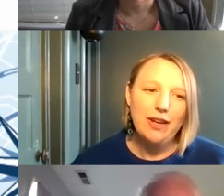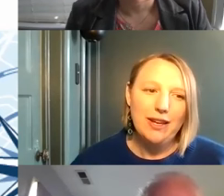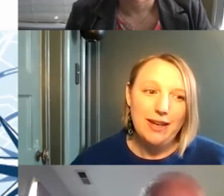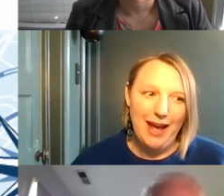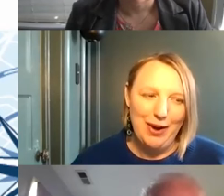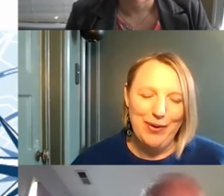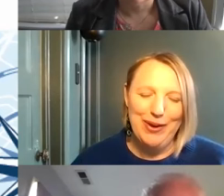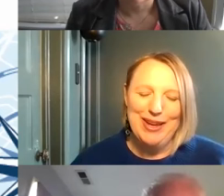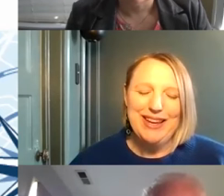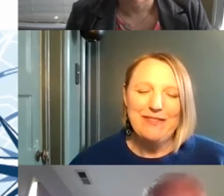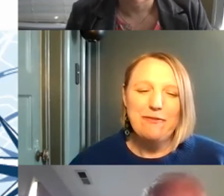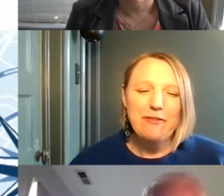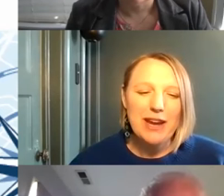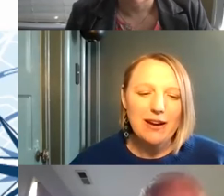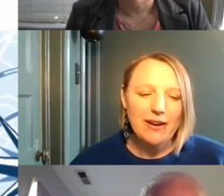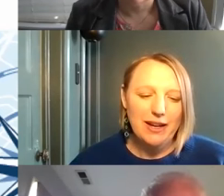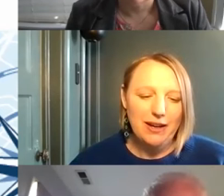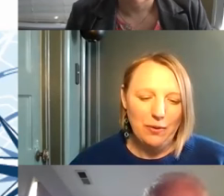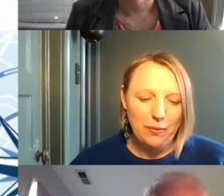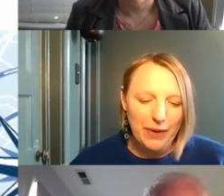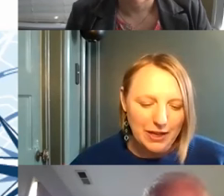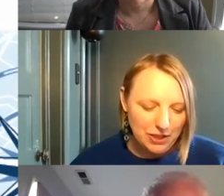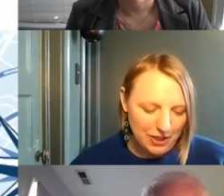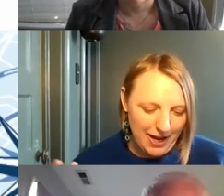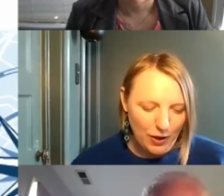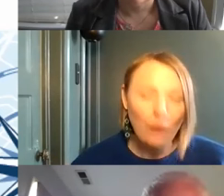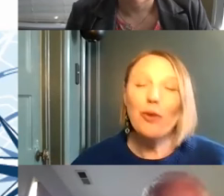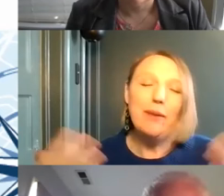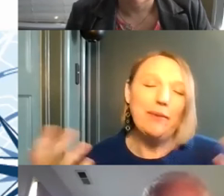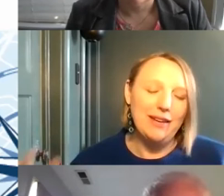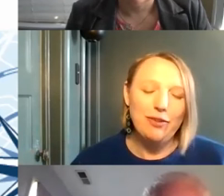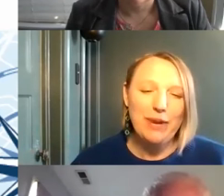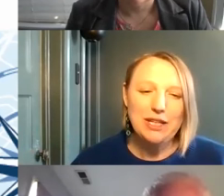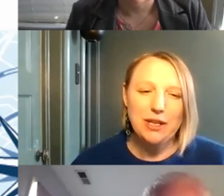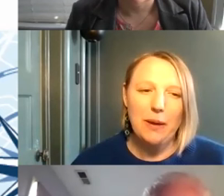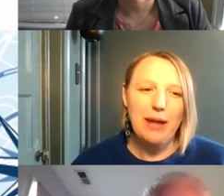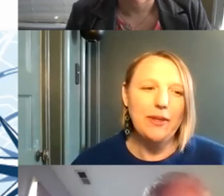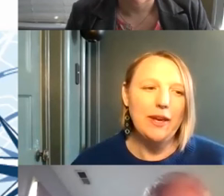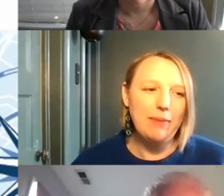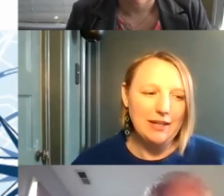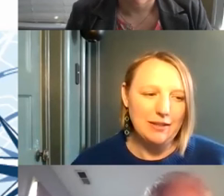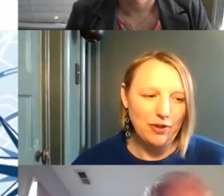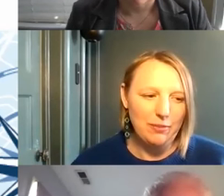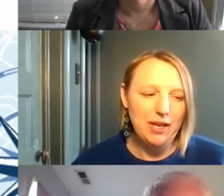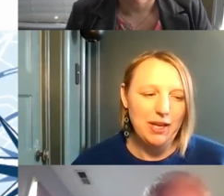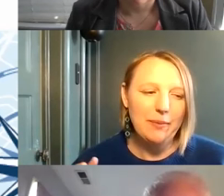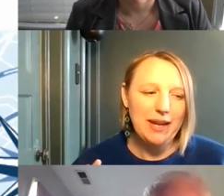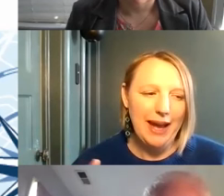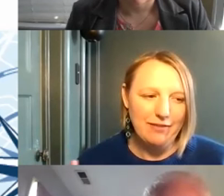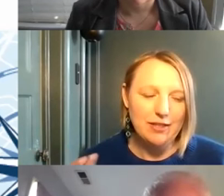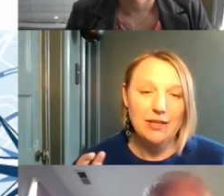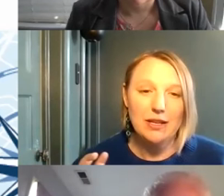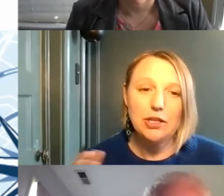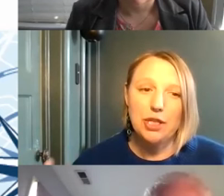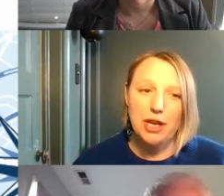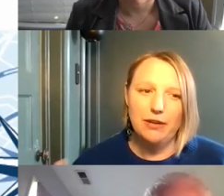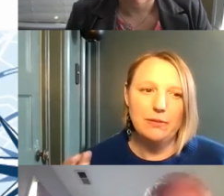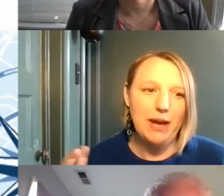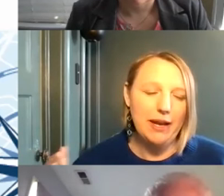have now very rich and overwhelming information about the impact of trauma. And we have